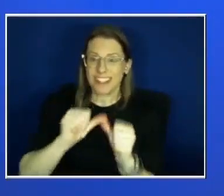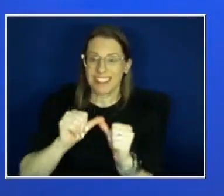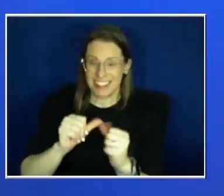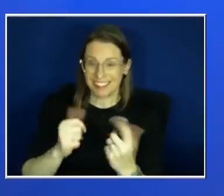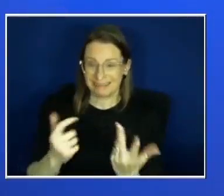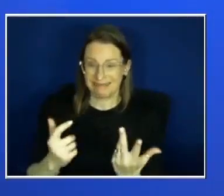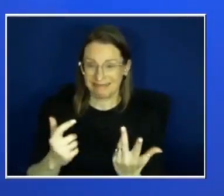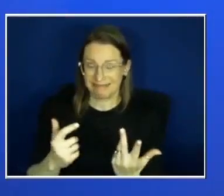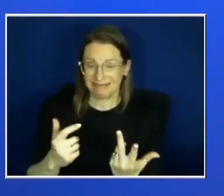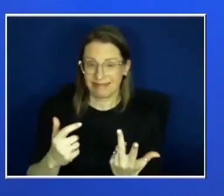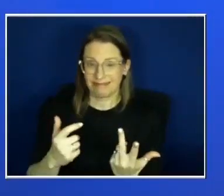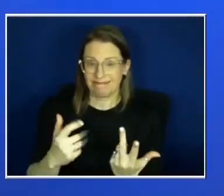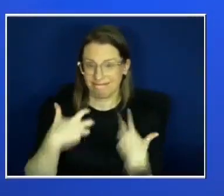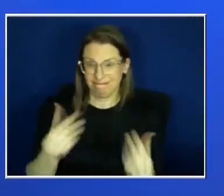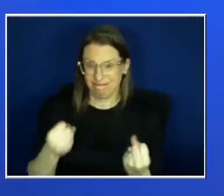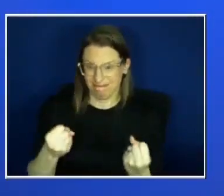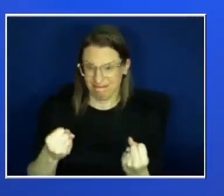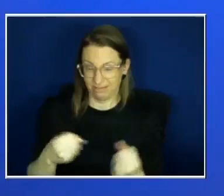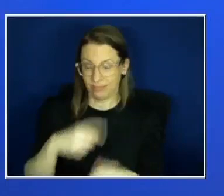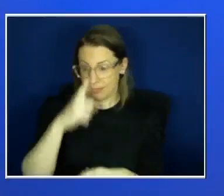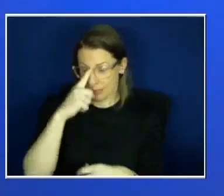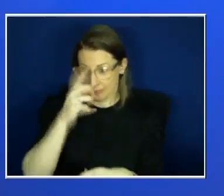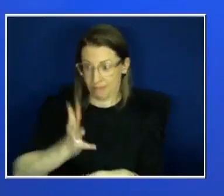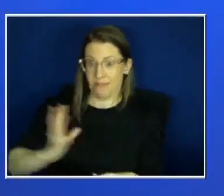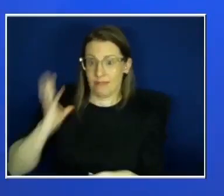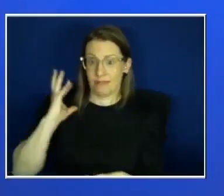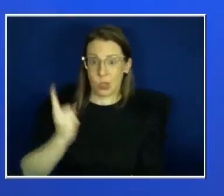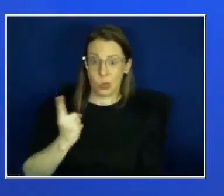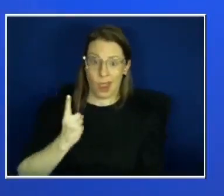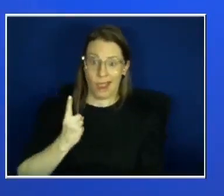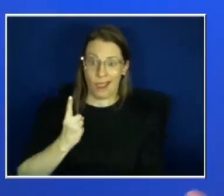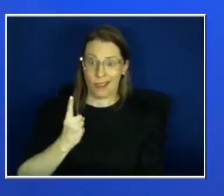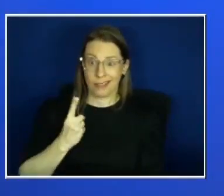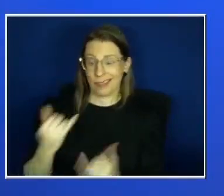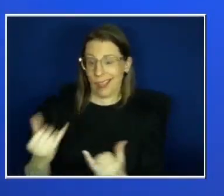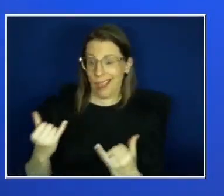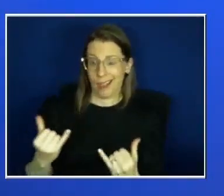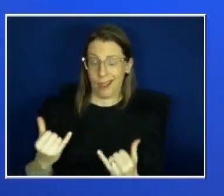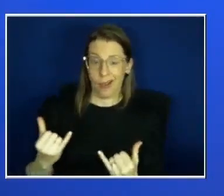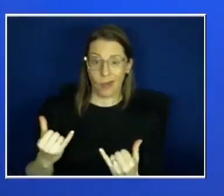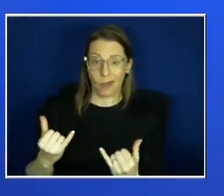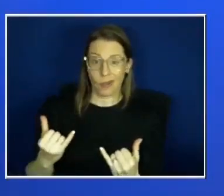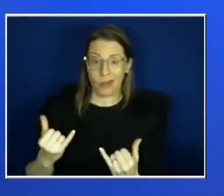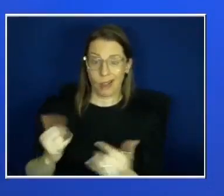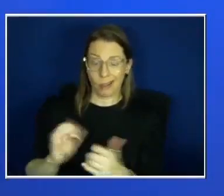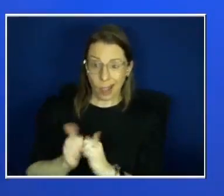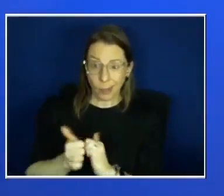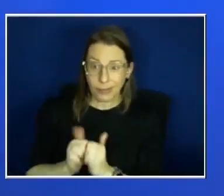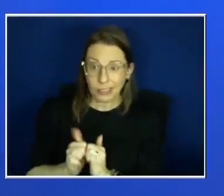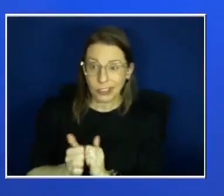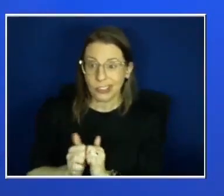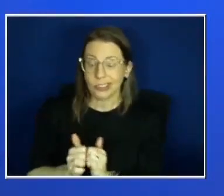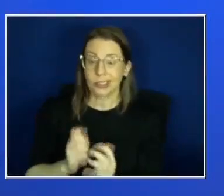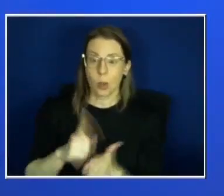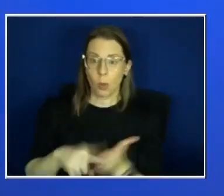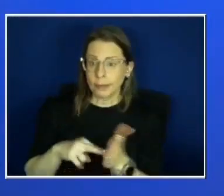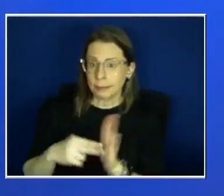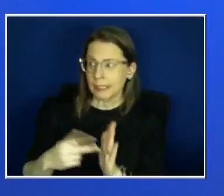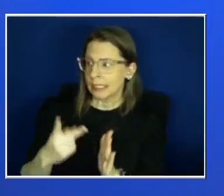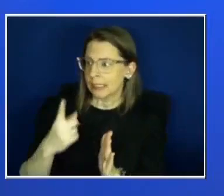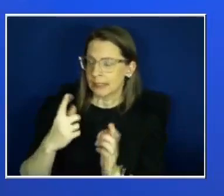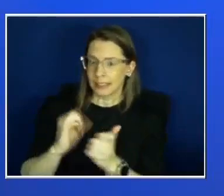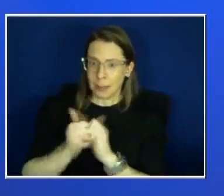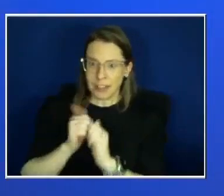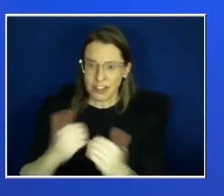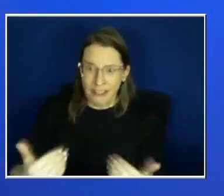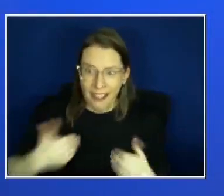that's a testament to the fact that they used to be only one, and now they have this competition. And what does it mean to have this competition?